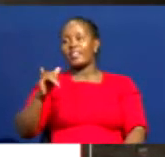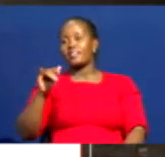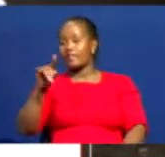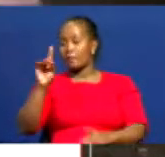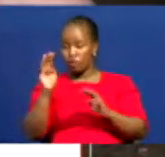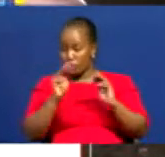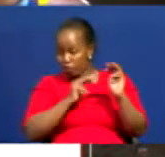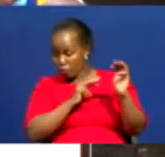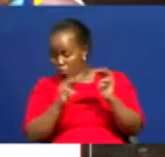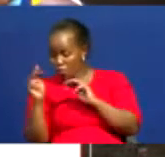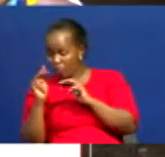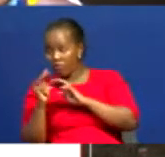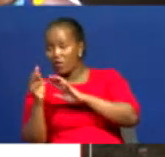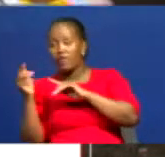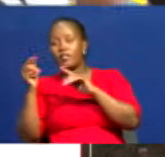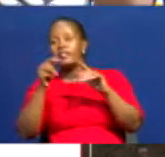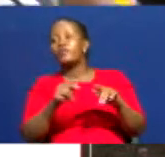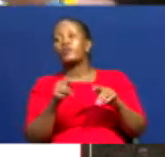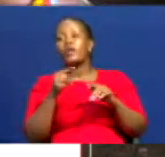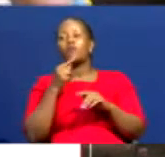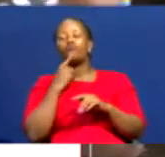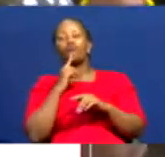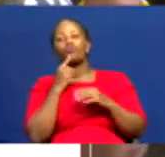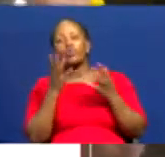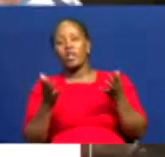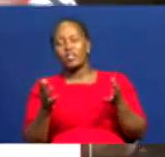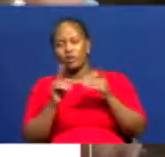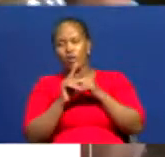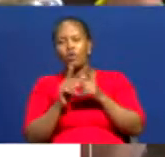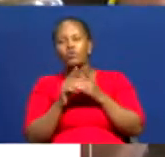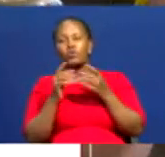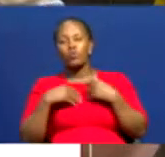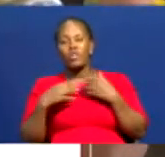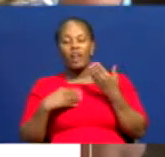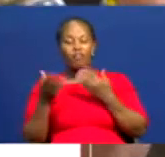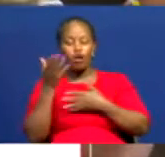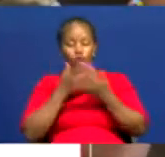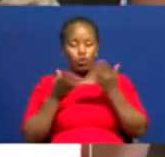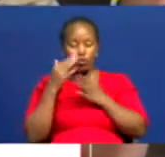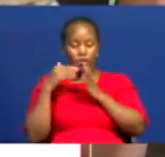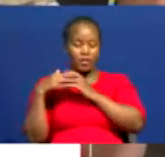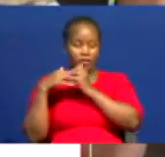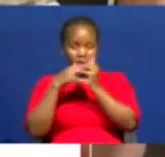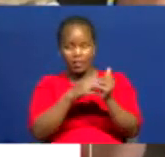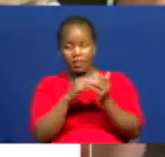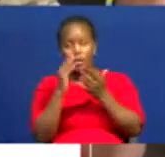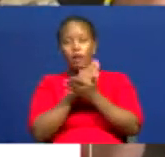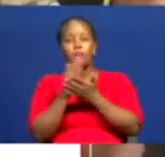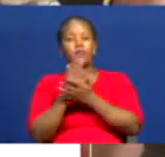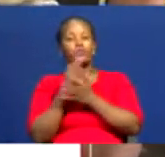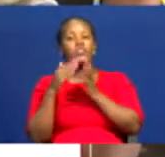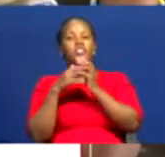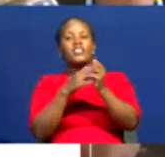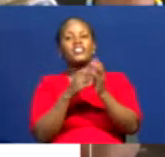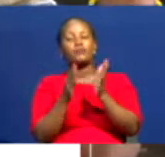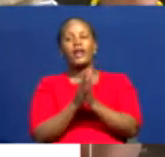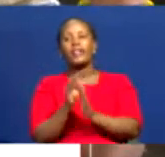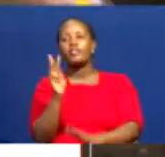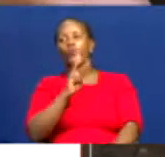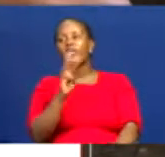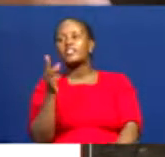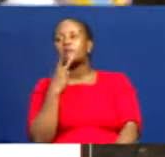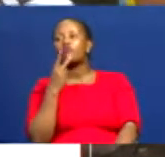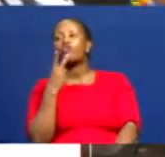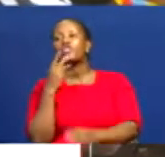to come, and I think there is a concerted engagement between the leadership of Pokot, those from